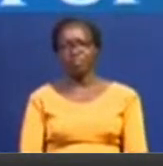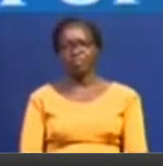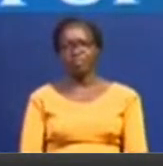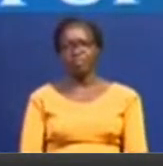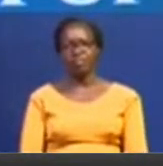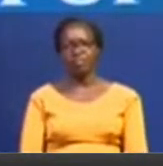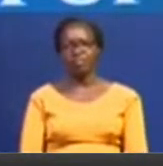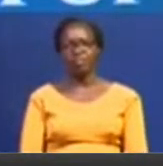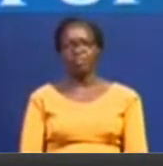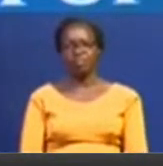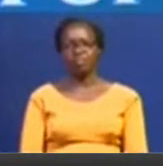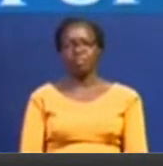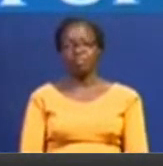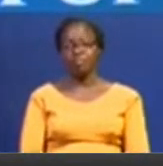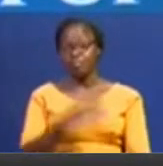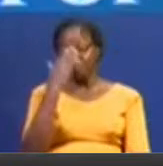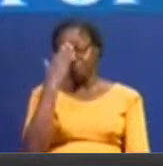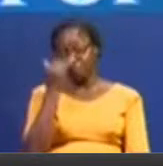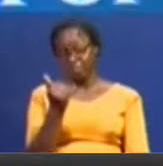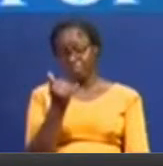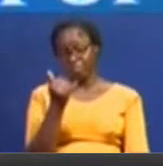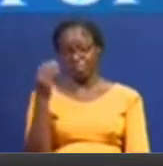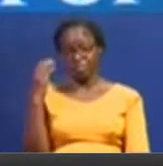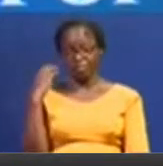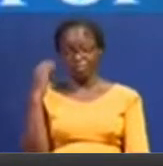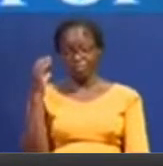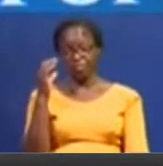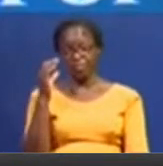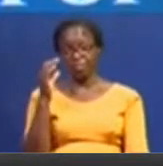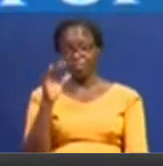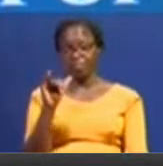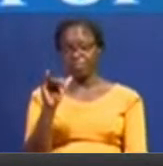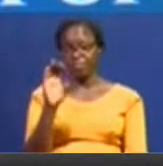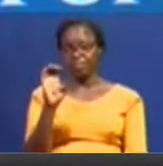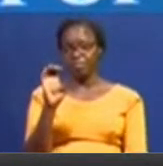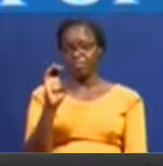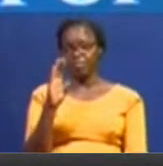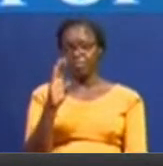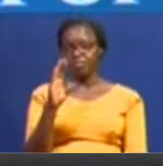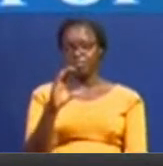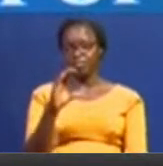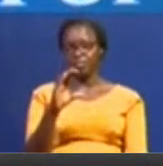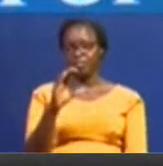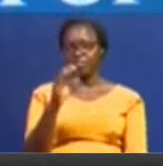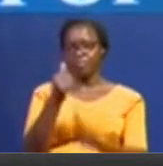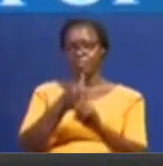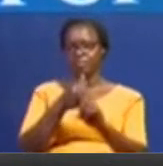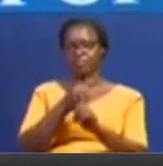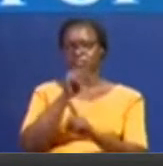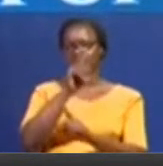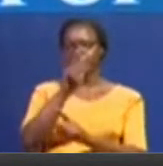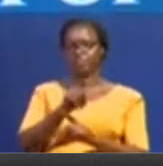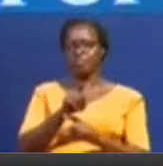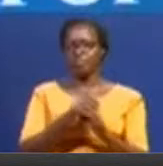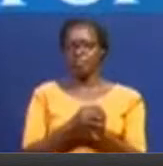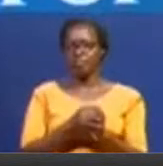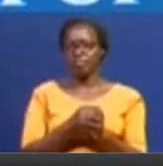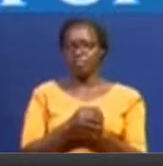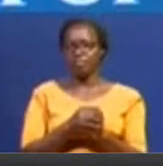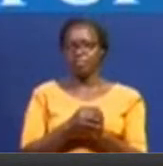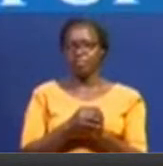on why is a chairperson of IEBC an advocate or has to be a